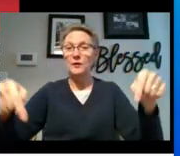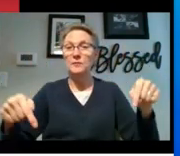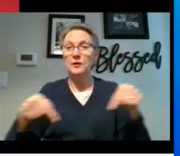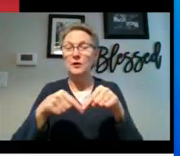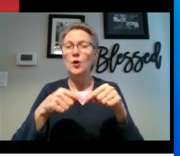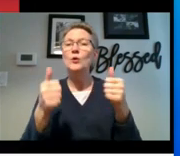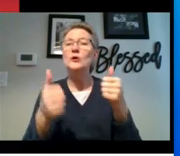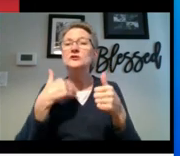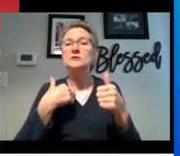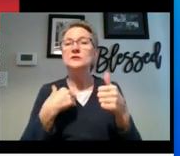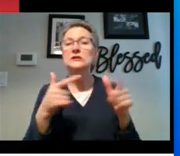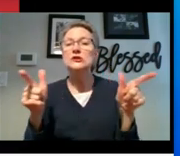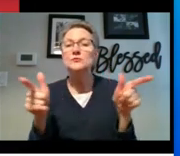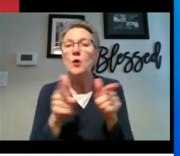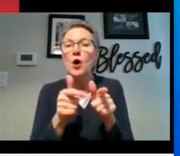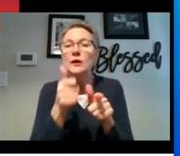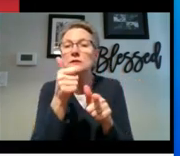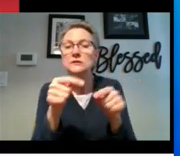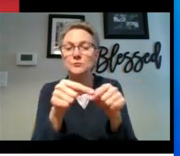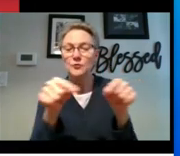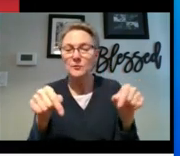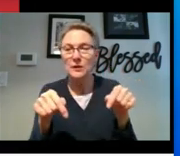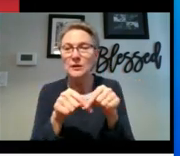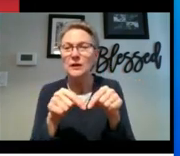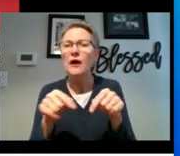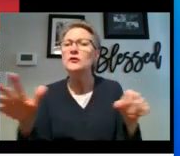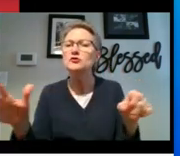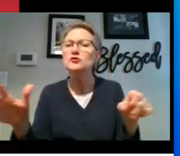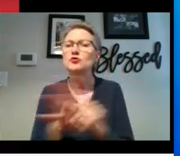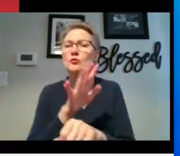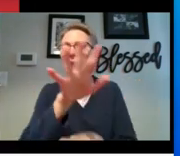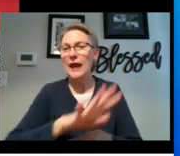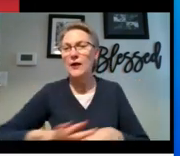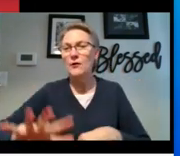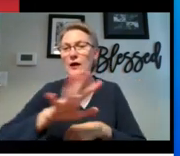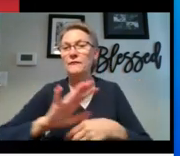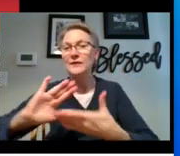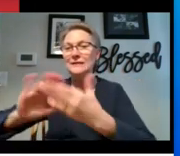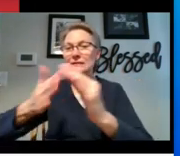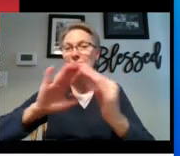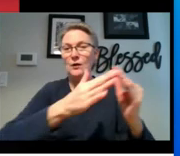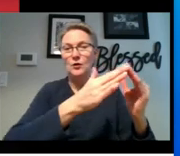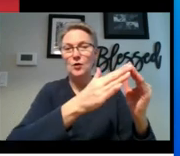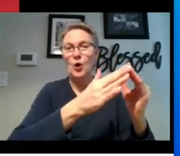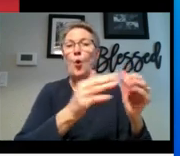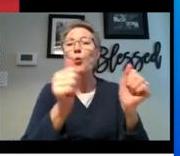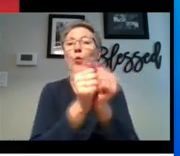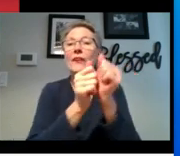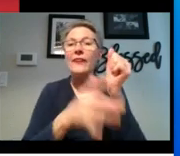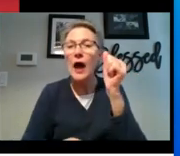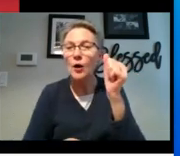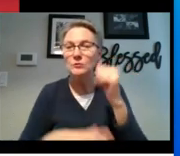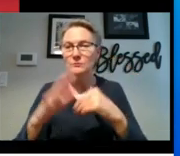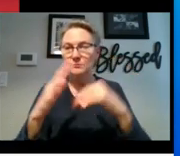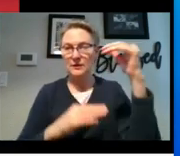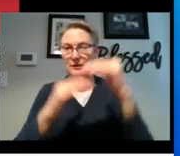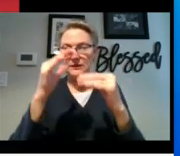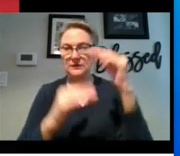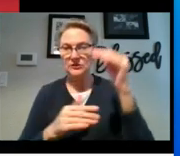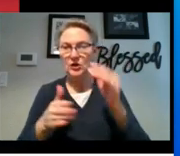perimeter? And what is the total area of the town that doesn't have any buildings, roads, or parks?